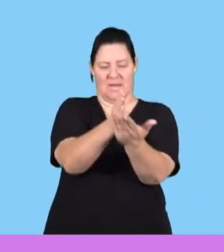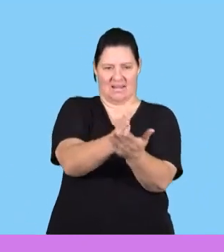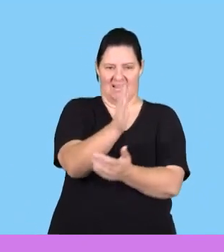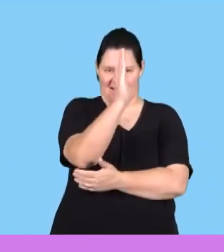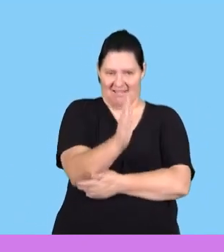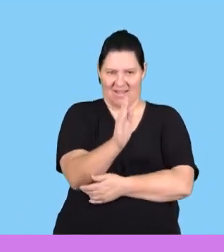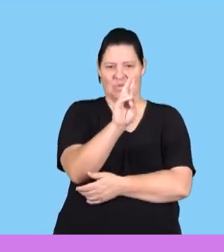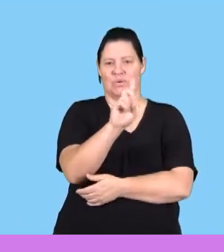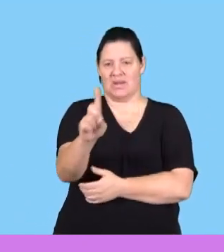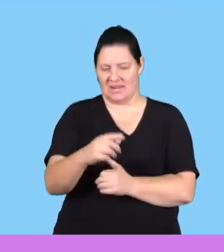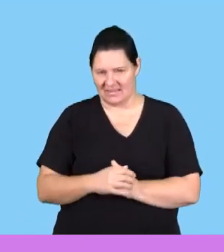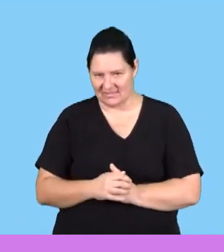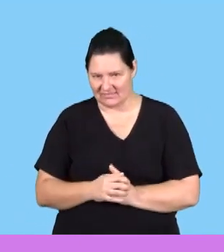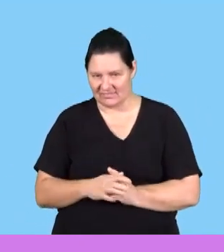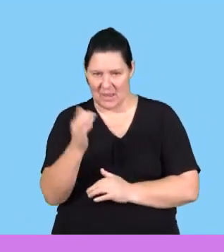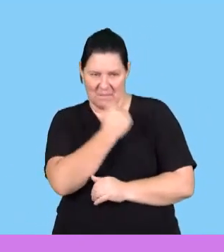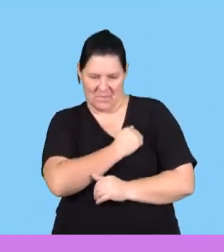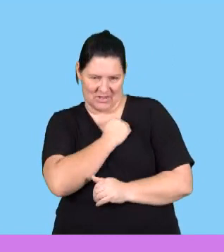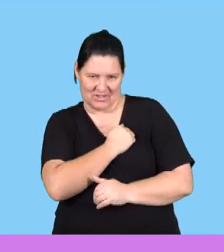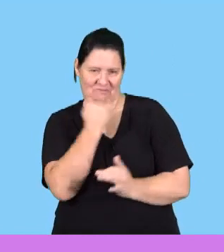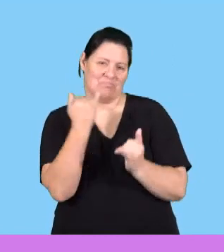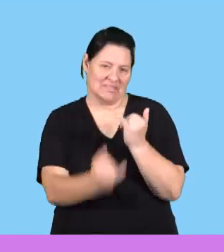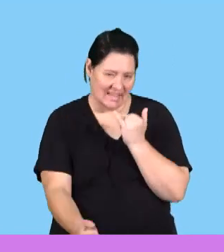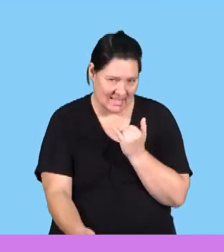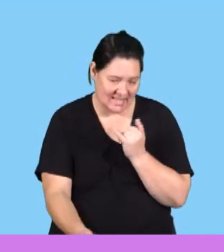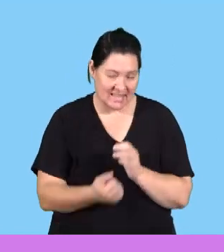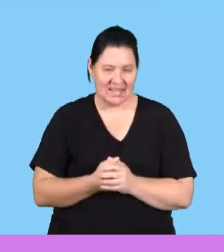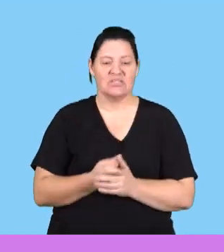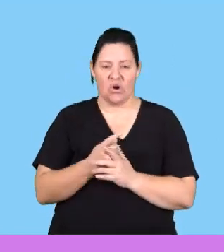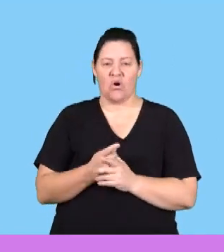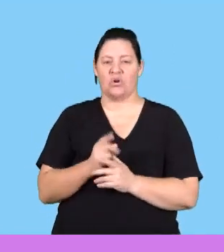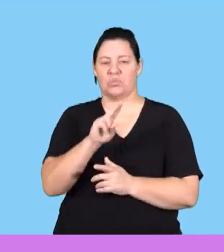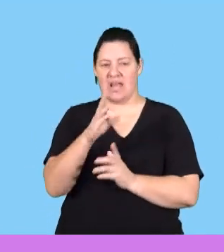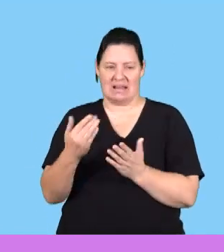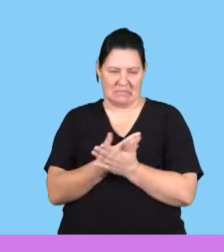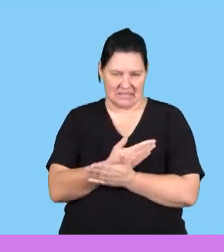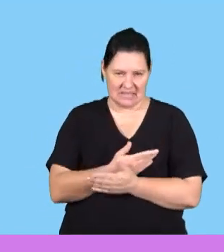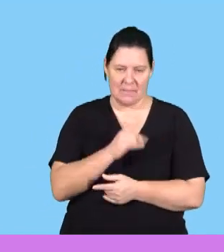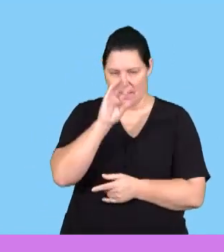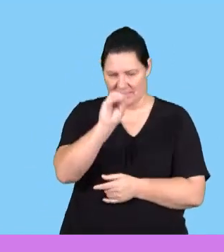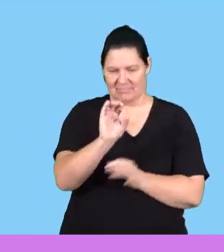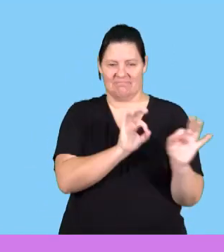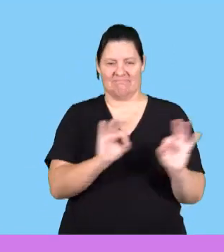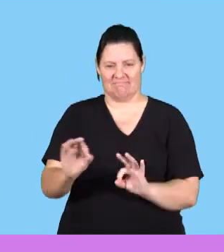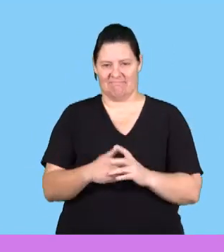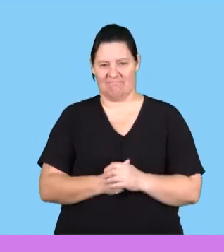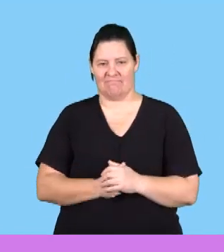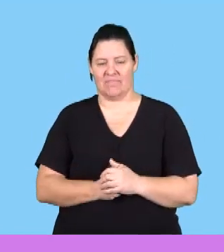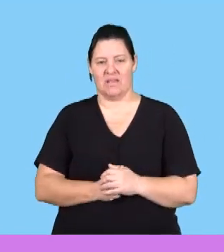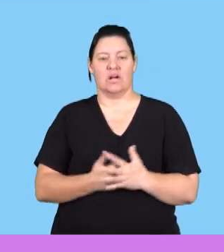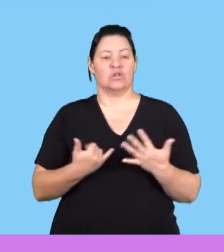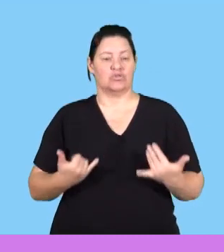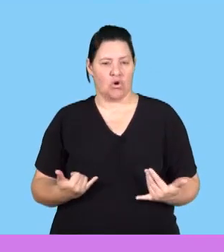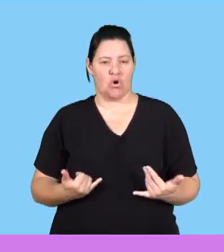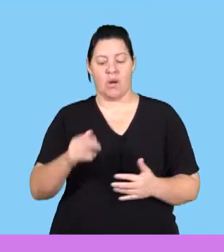3, 4, 5, 6, 7. Okay, so my apology for that. 28 I skipped, but now it's all in